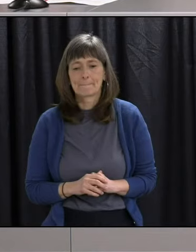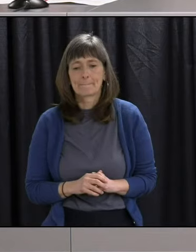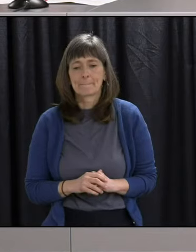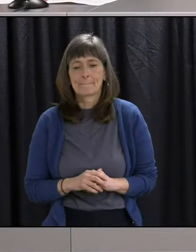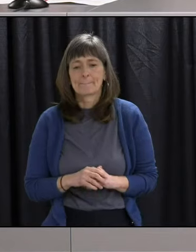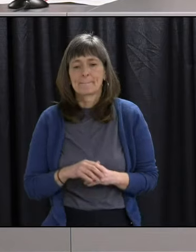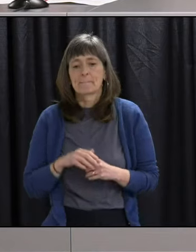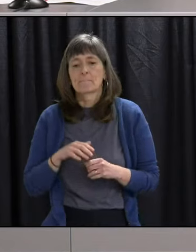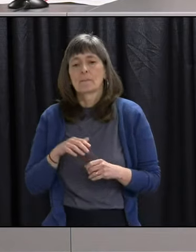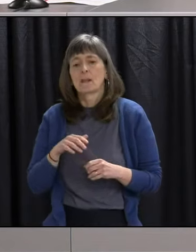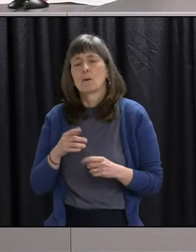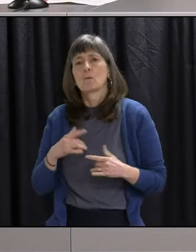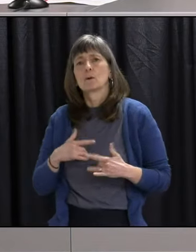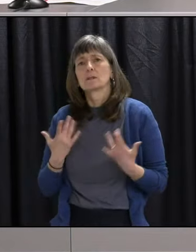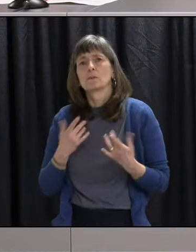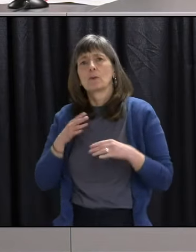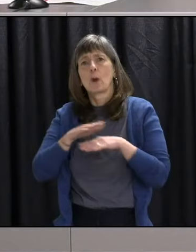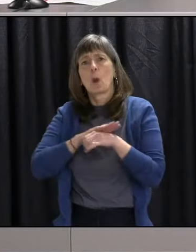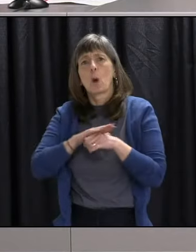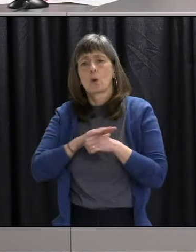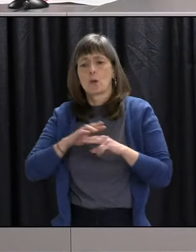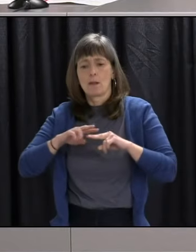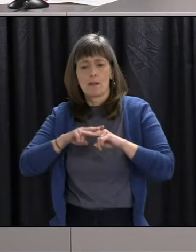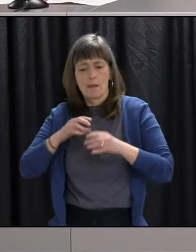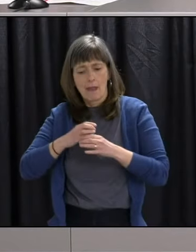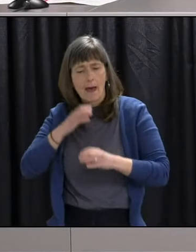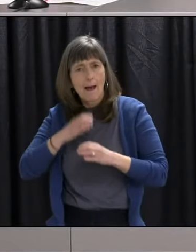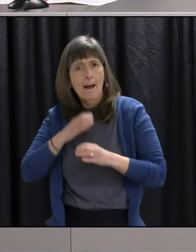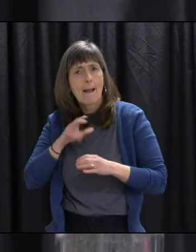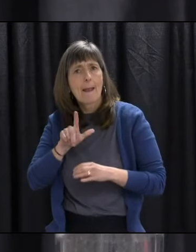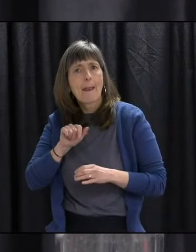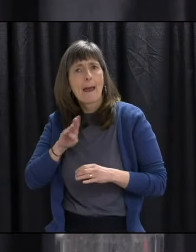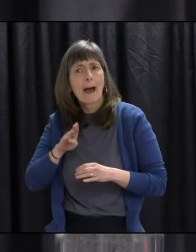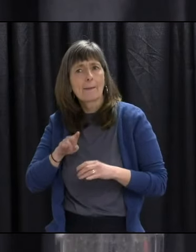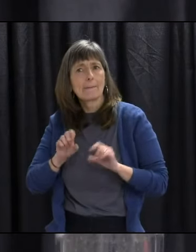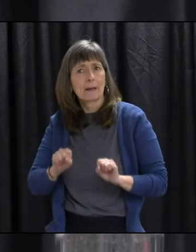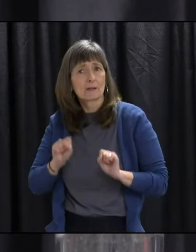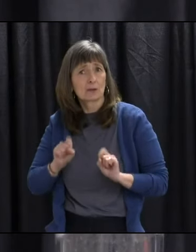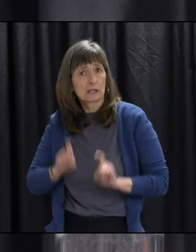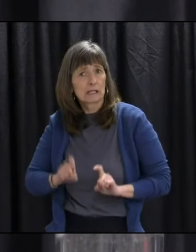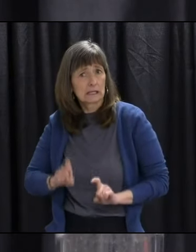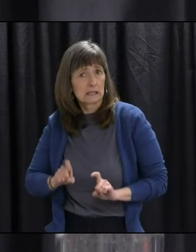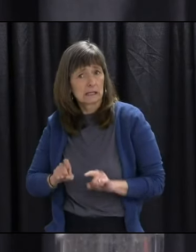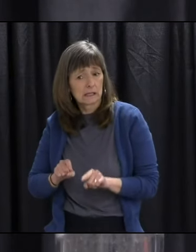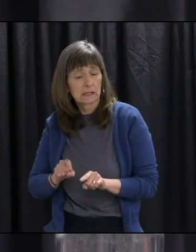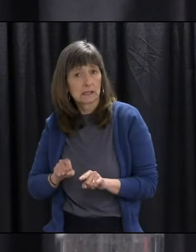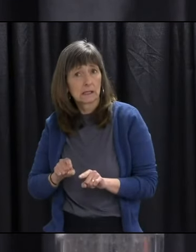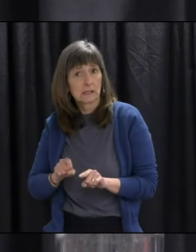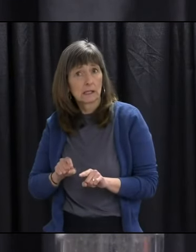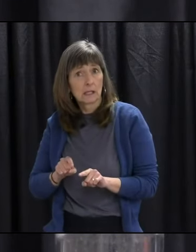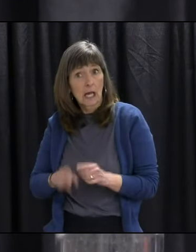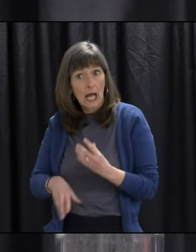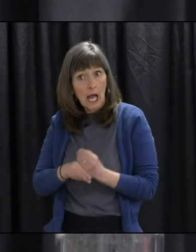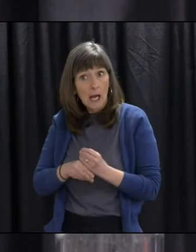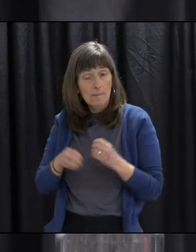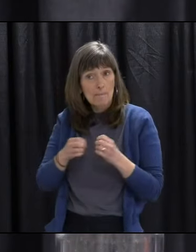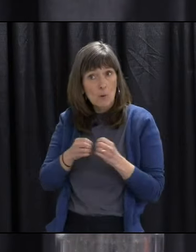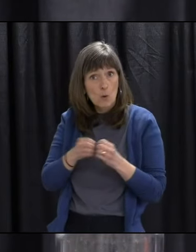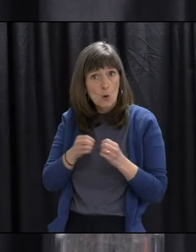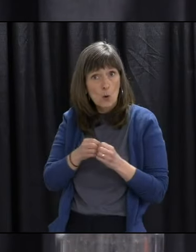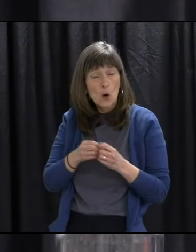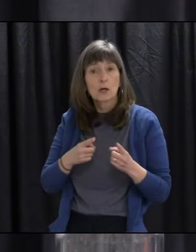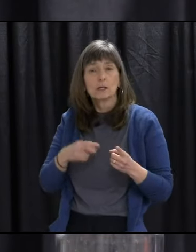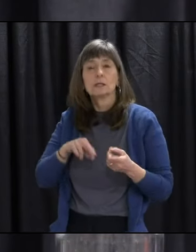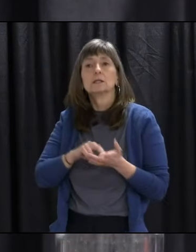testing capabilities? The lab, in terms of testing capabilities, those have expanded in terms of the ability